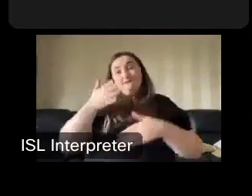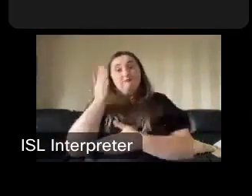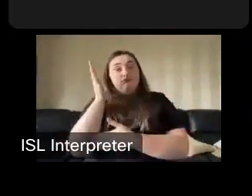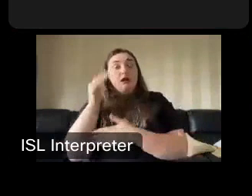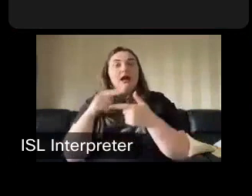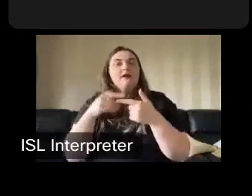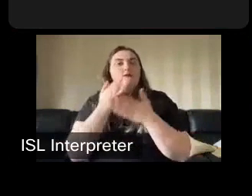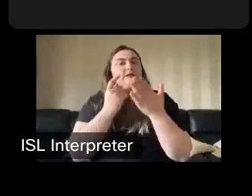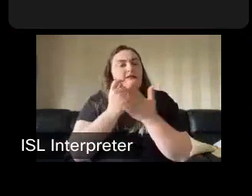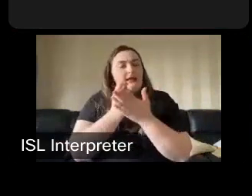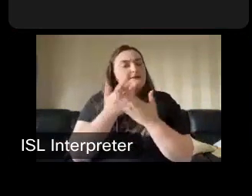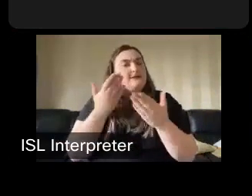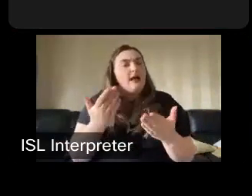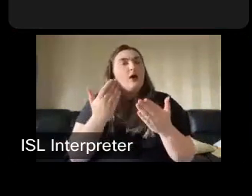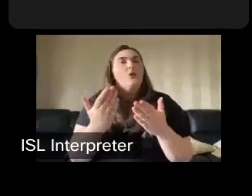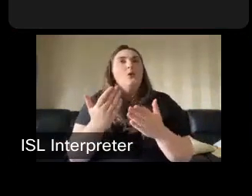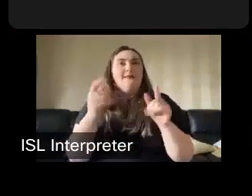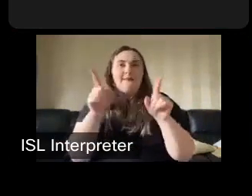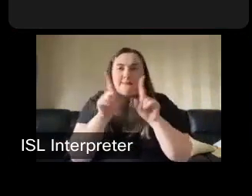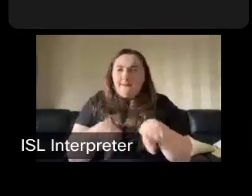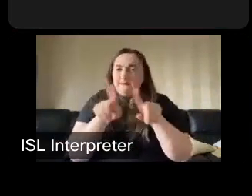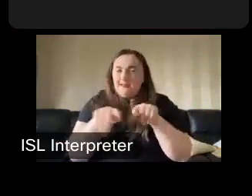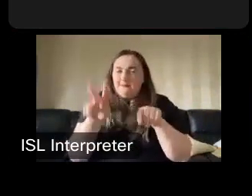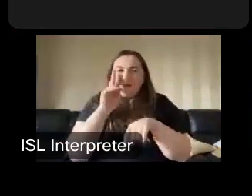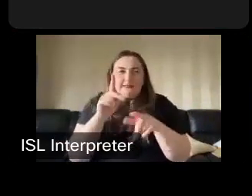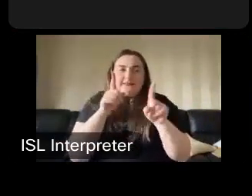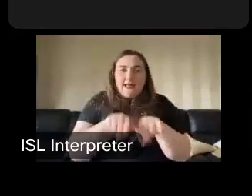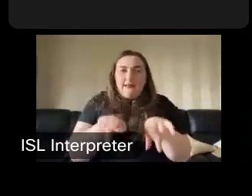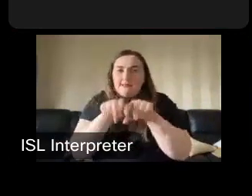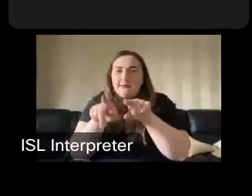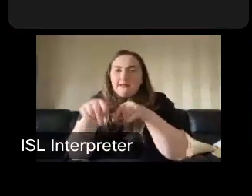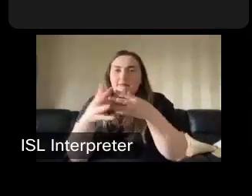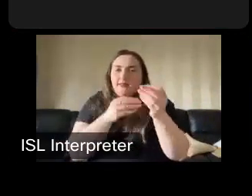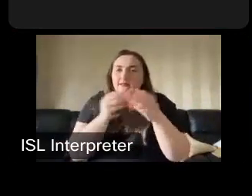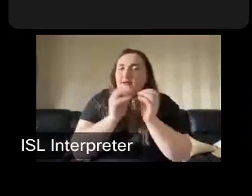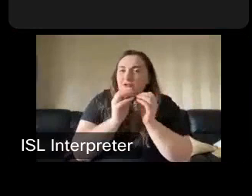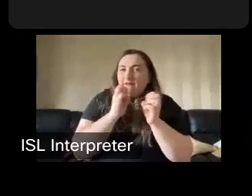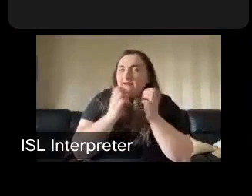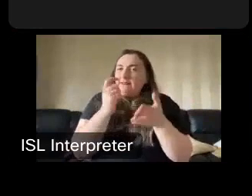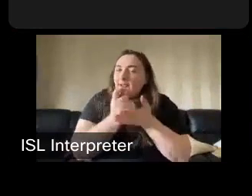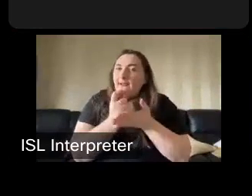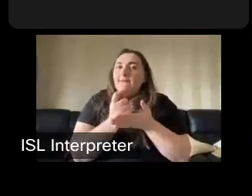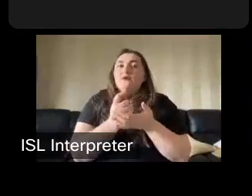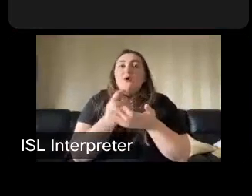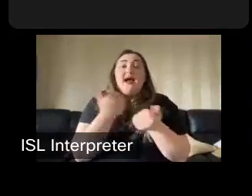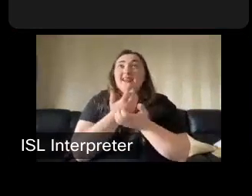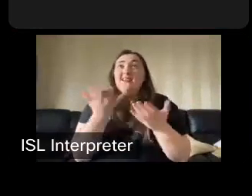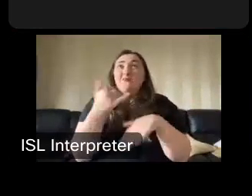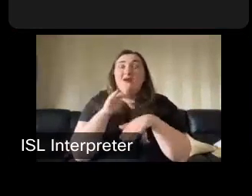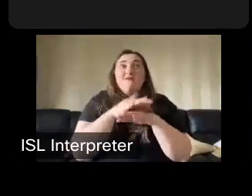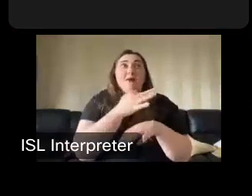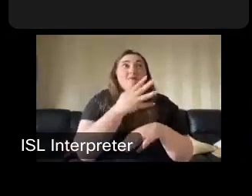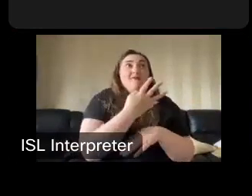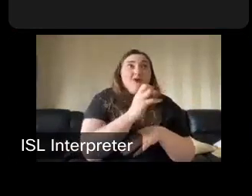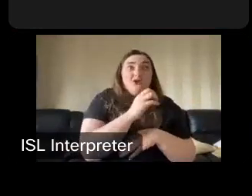of occasions, the same things come up over and over again. And anywhere from 40 to 60% plus